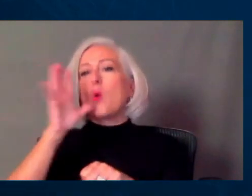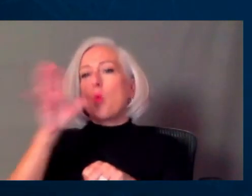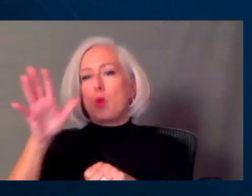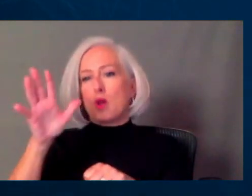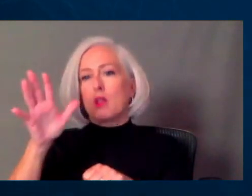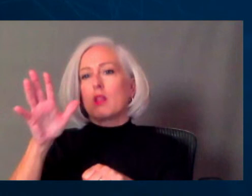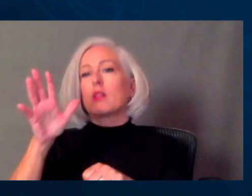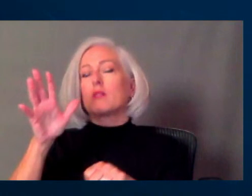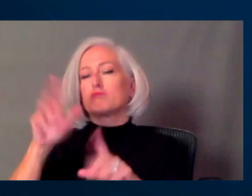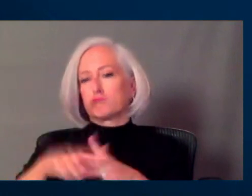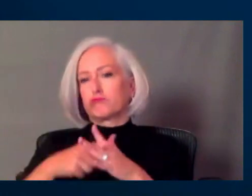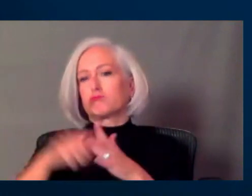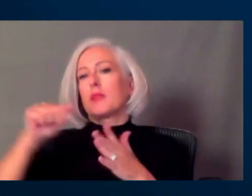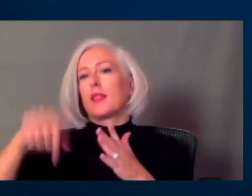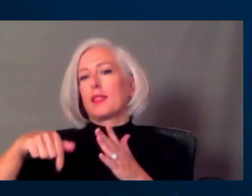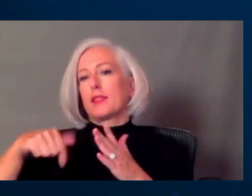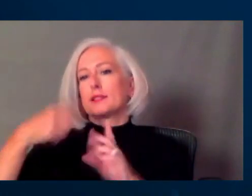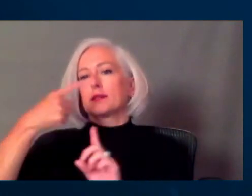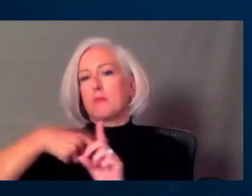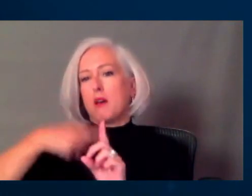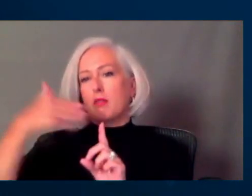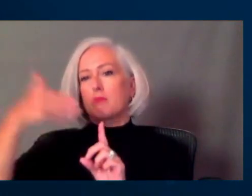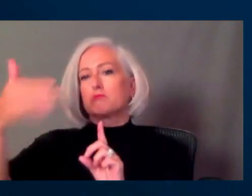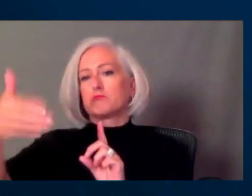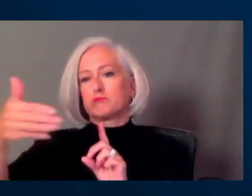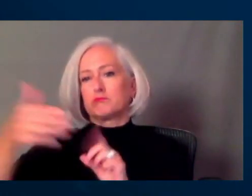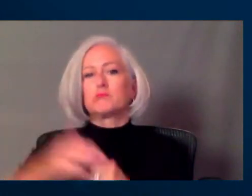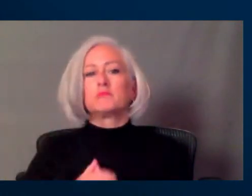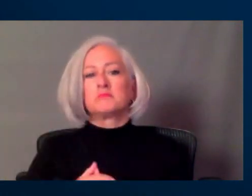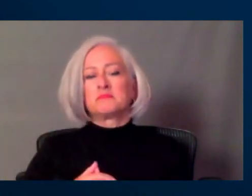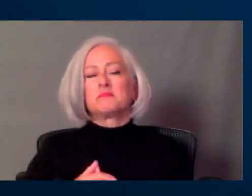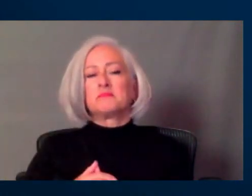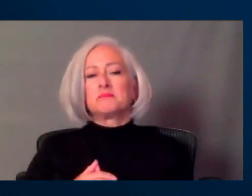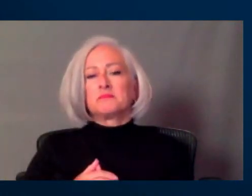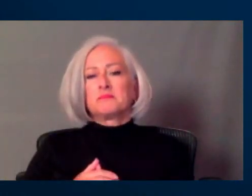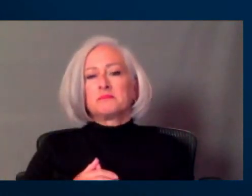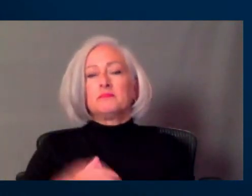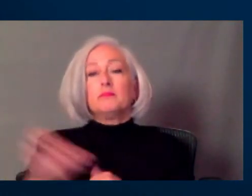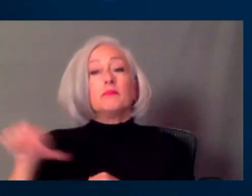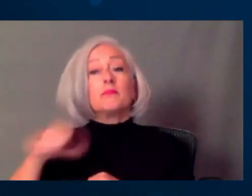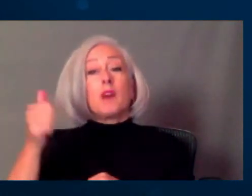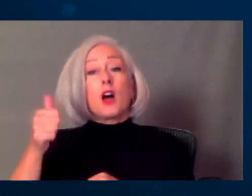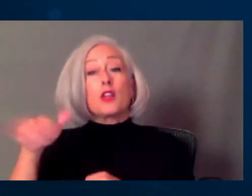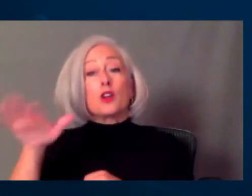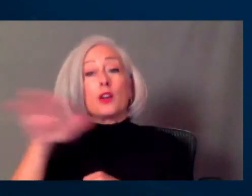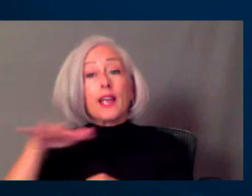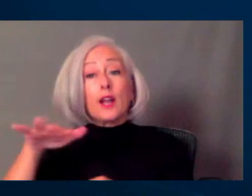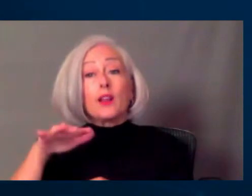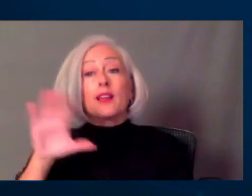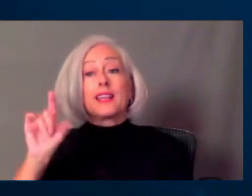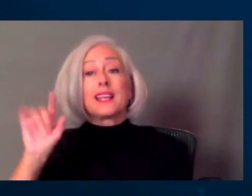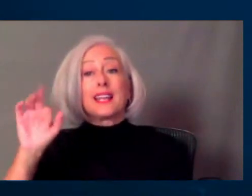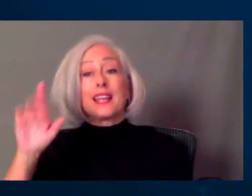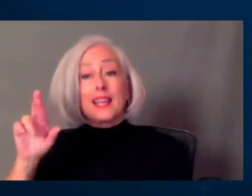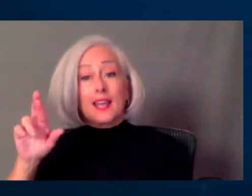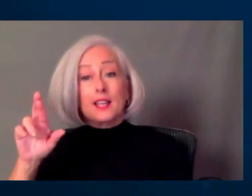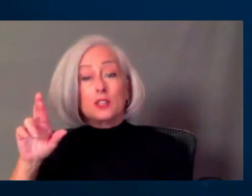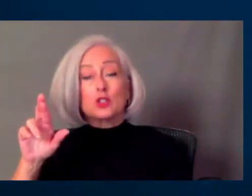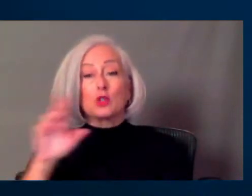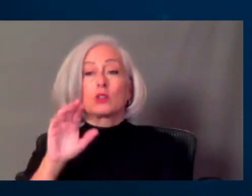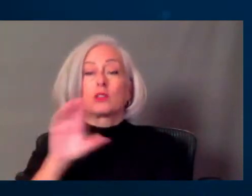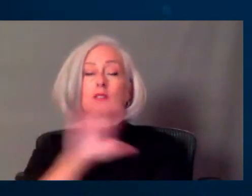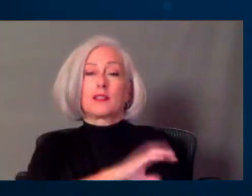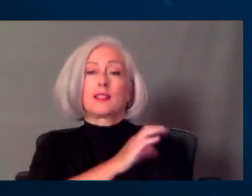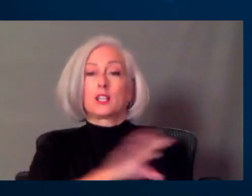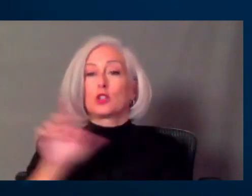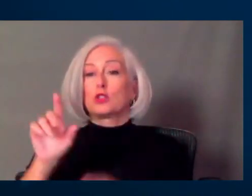available here at KU. And I'm quite amazed. In fact, I enrolled my mother in one of them with bladder cancer, and